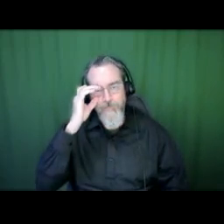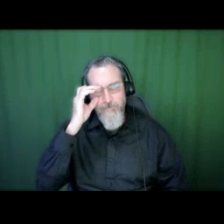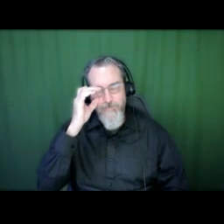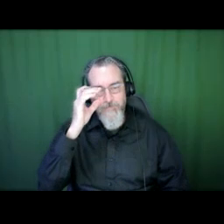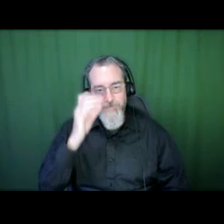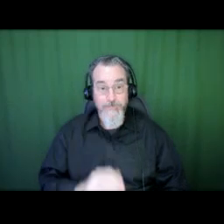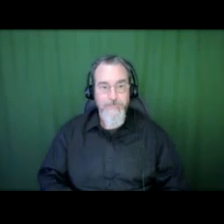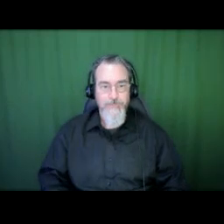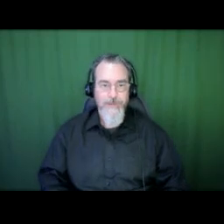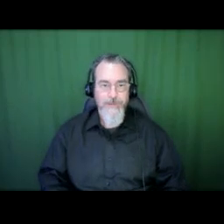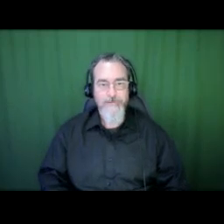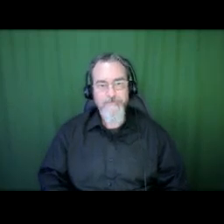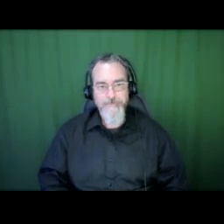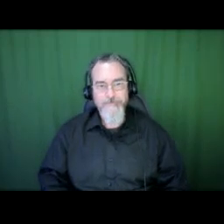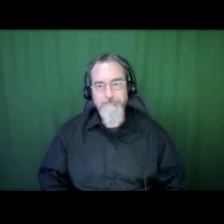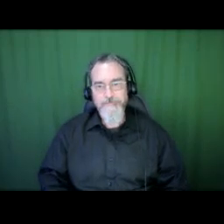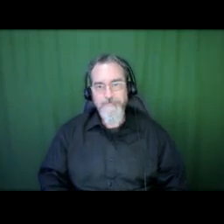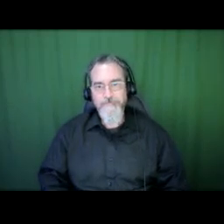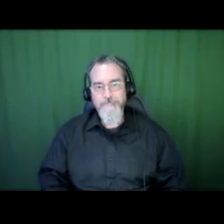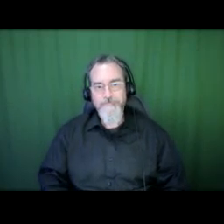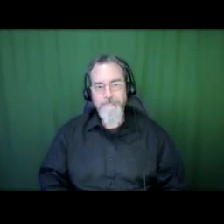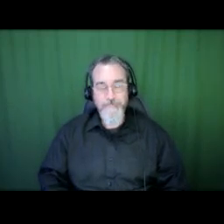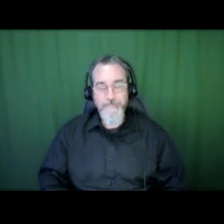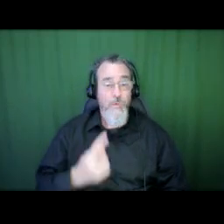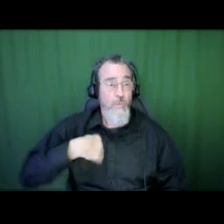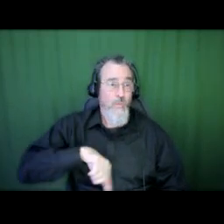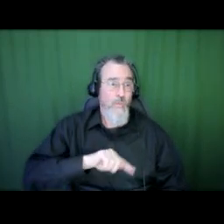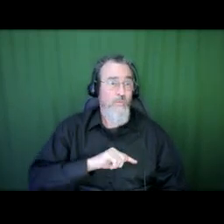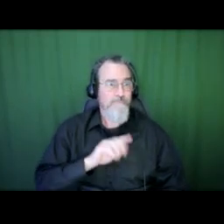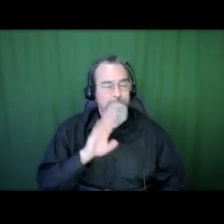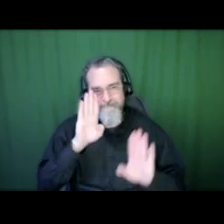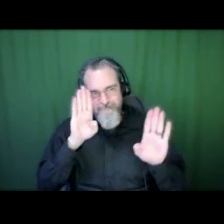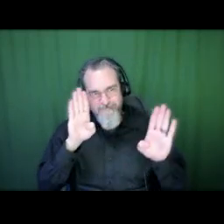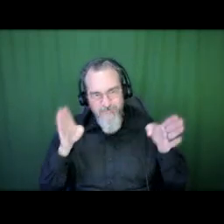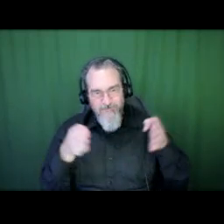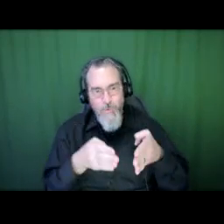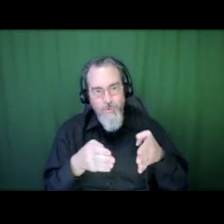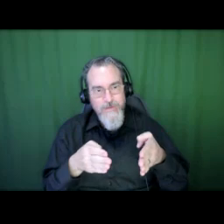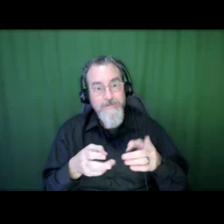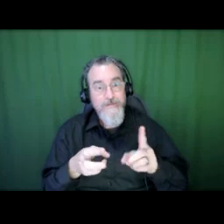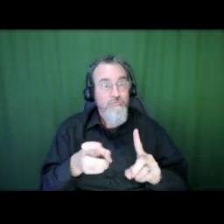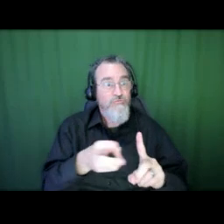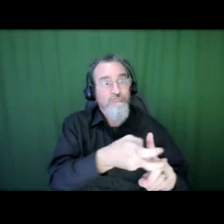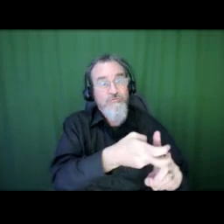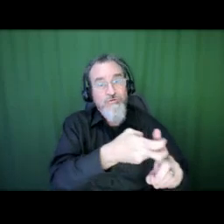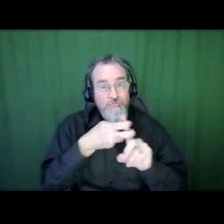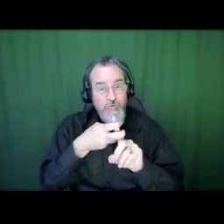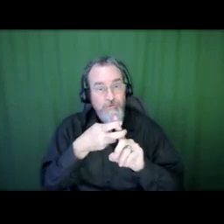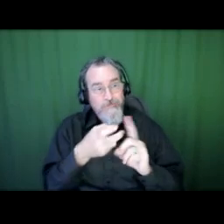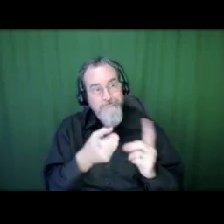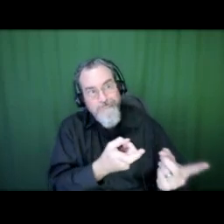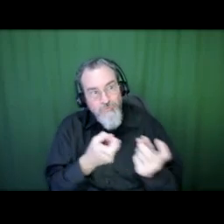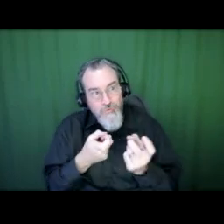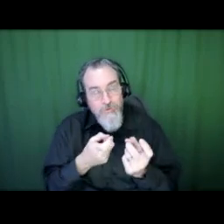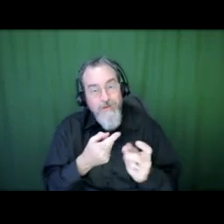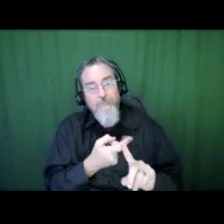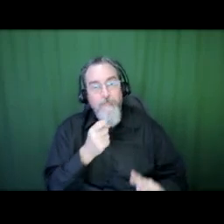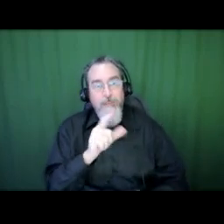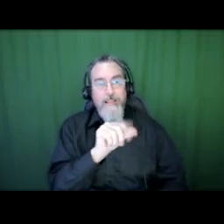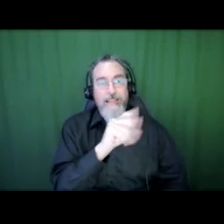We, as briefly mentioned, we are going to be focused on recruiting from the Lake Charles area, and we have a